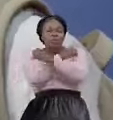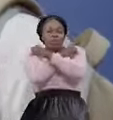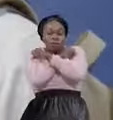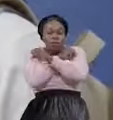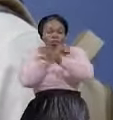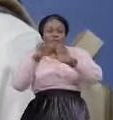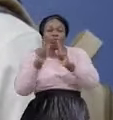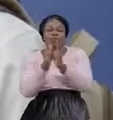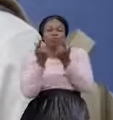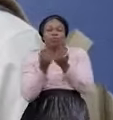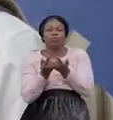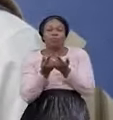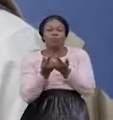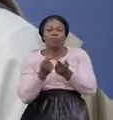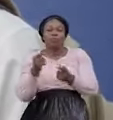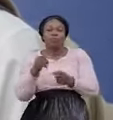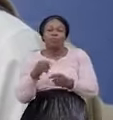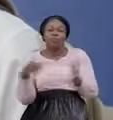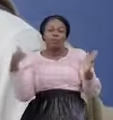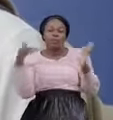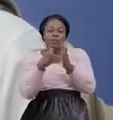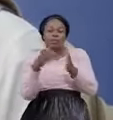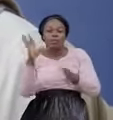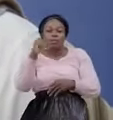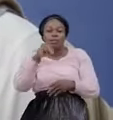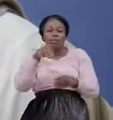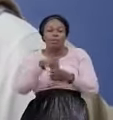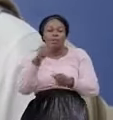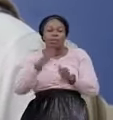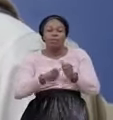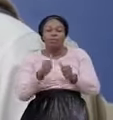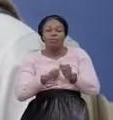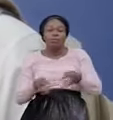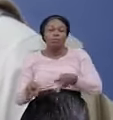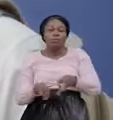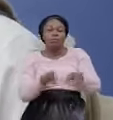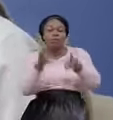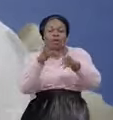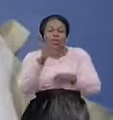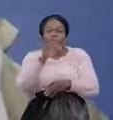I do not bully my fellow students or indulge in any violent acts.